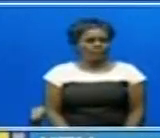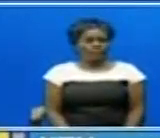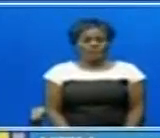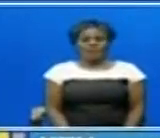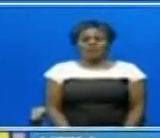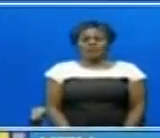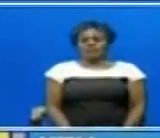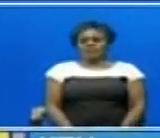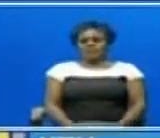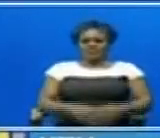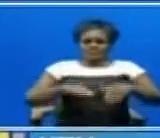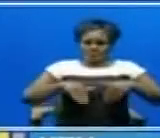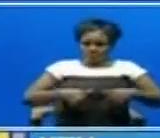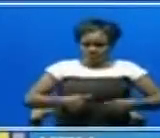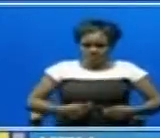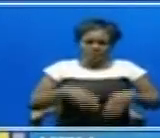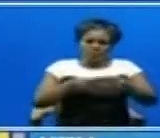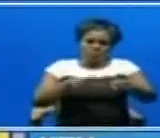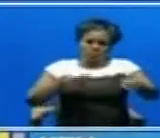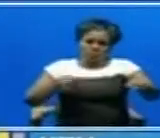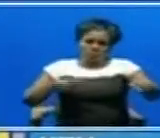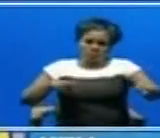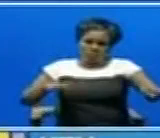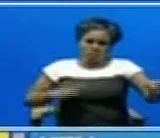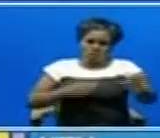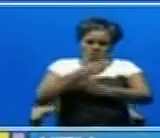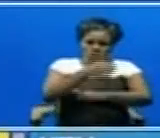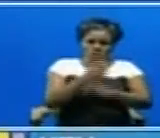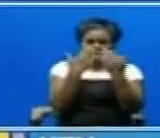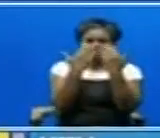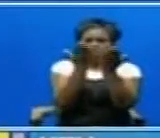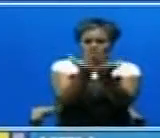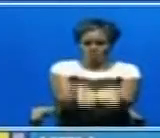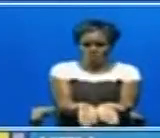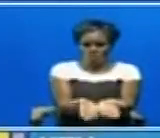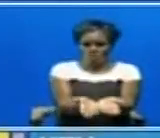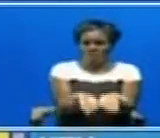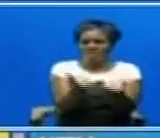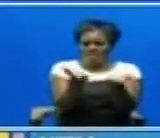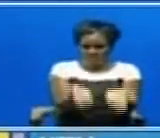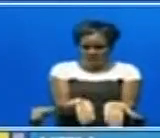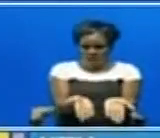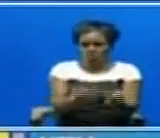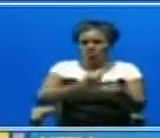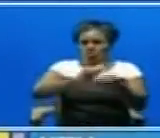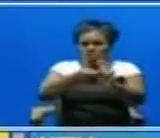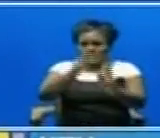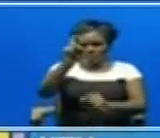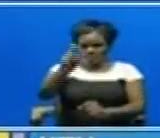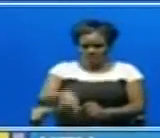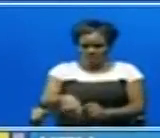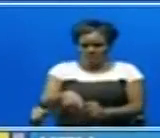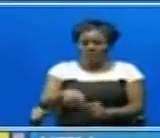Well, moving on, tired of the long queues and heavy traffic while crossing the Likoni Ferry, all that is set to change with the Kenya Ferry